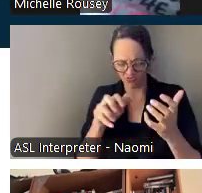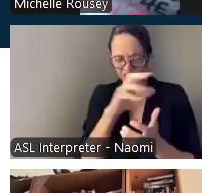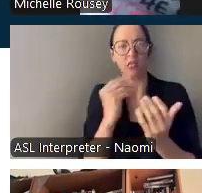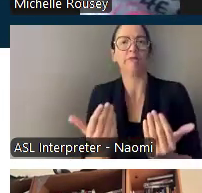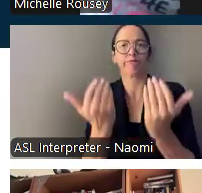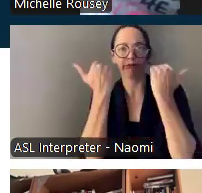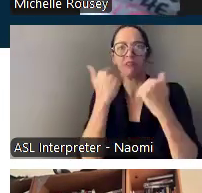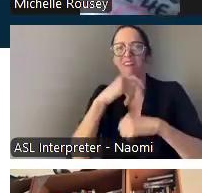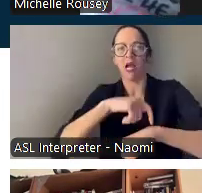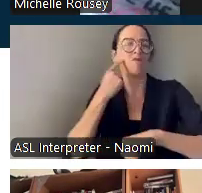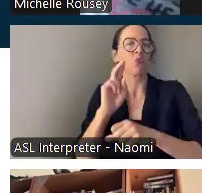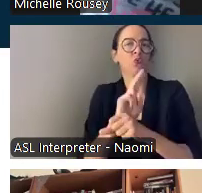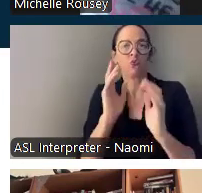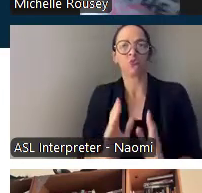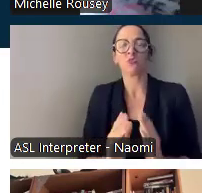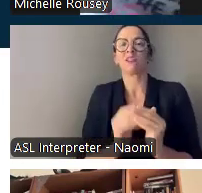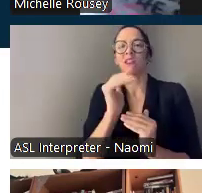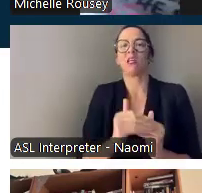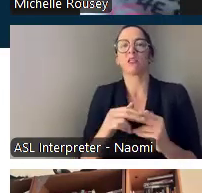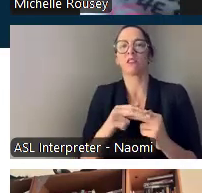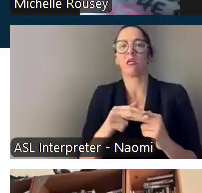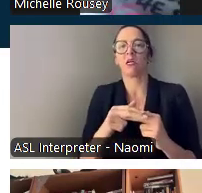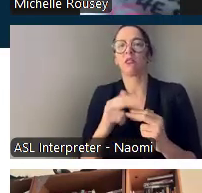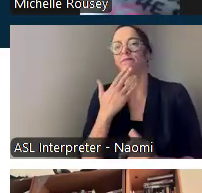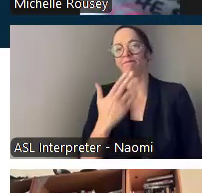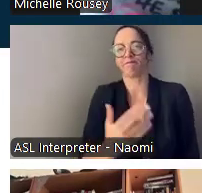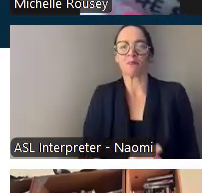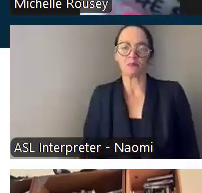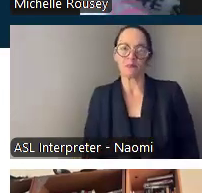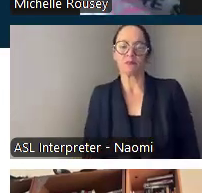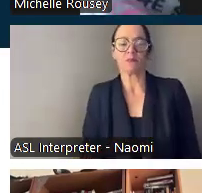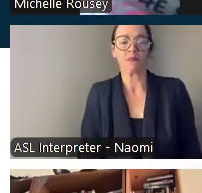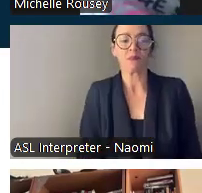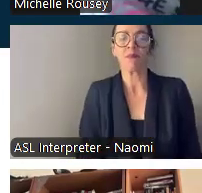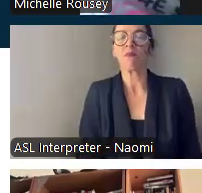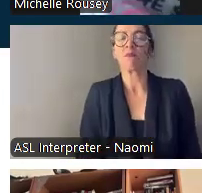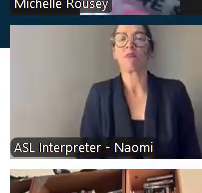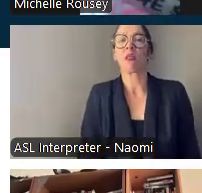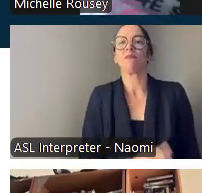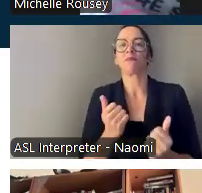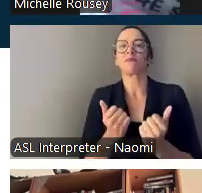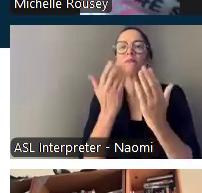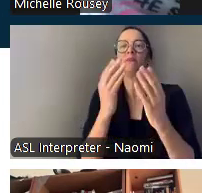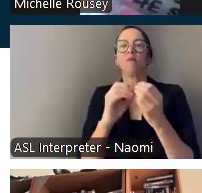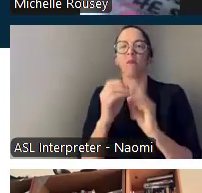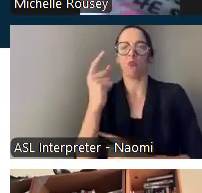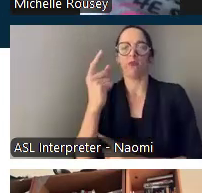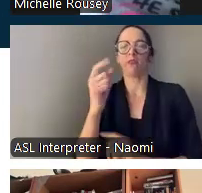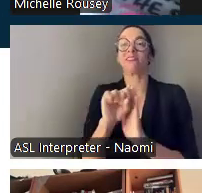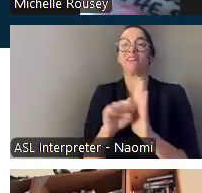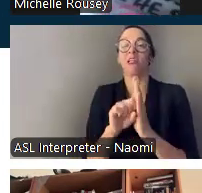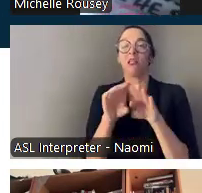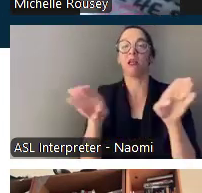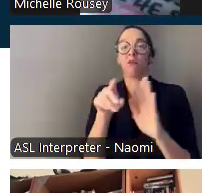Thank you. Recommendation 1. State level policy.